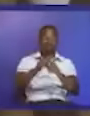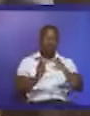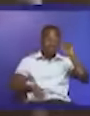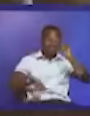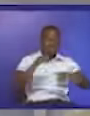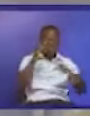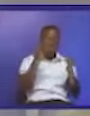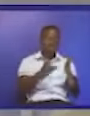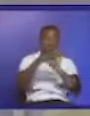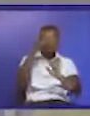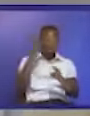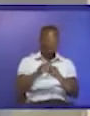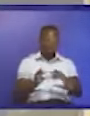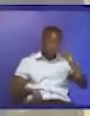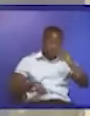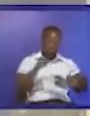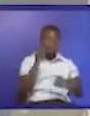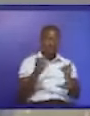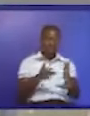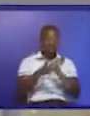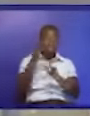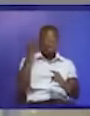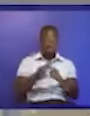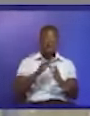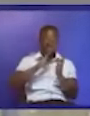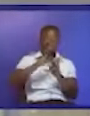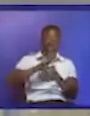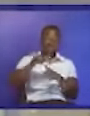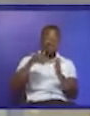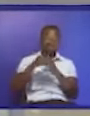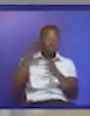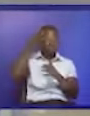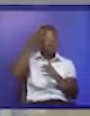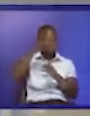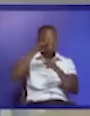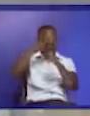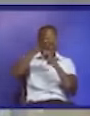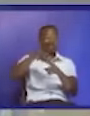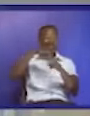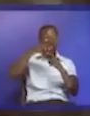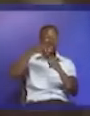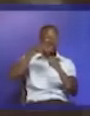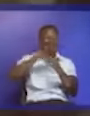go now, leave your destinies by the blood of the eternal covenant.